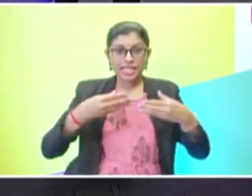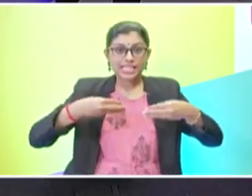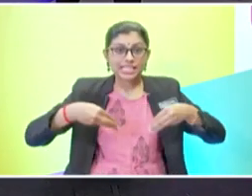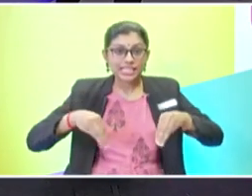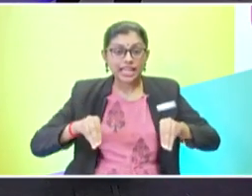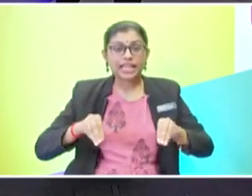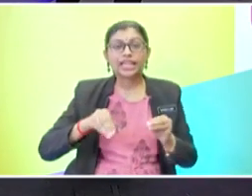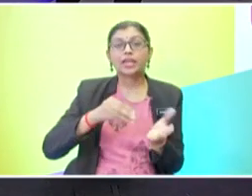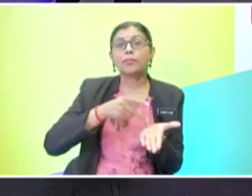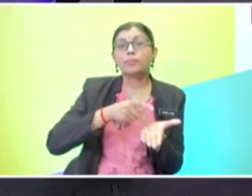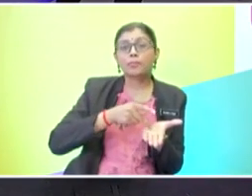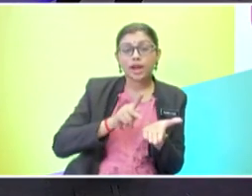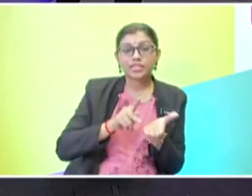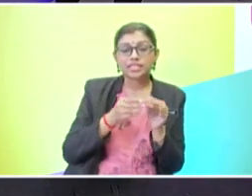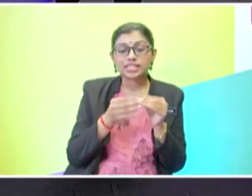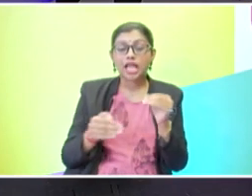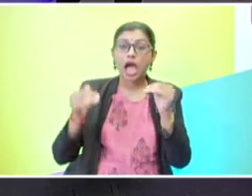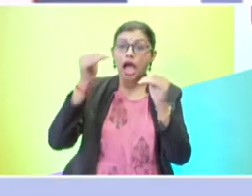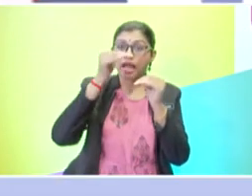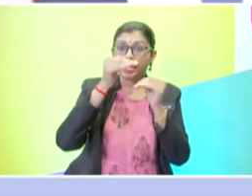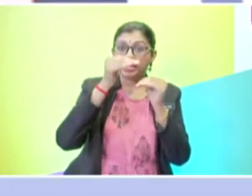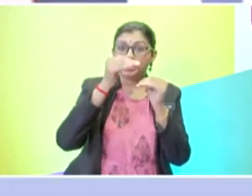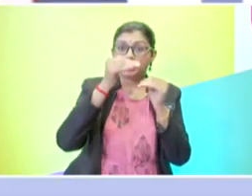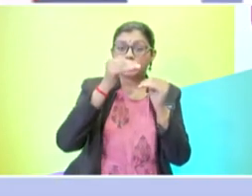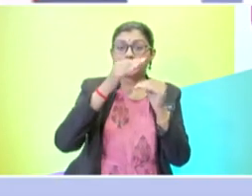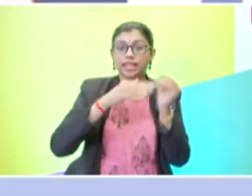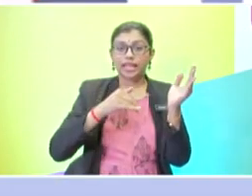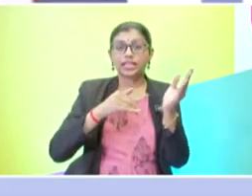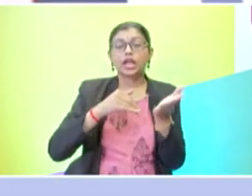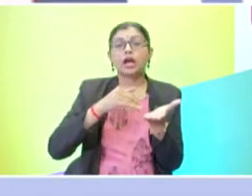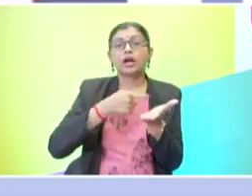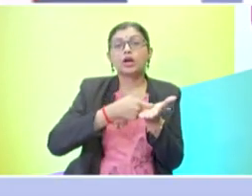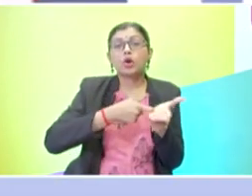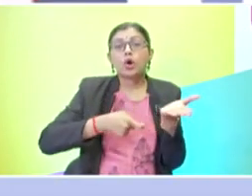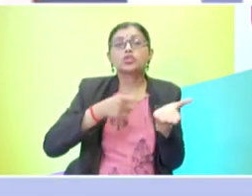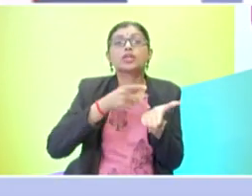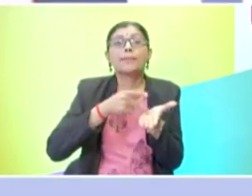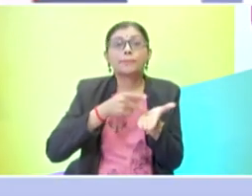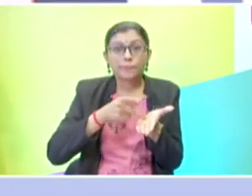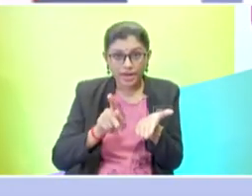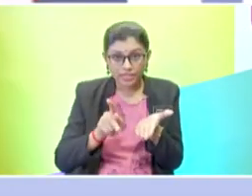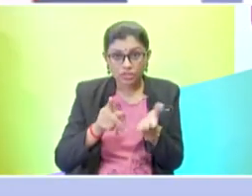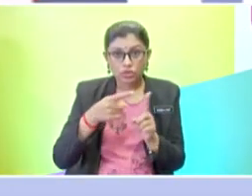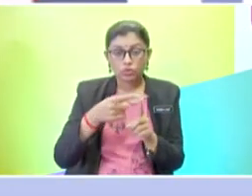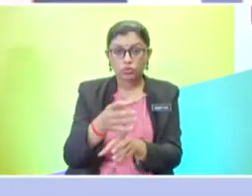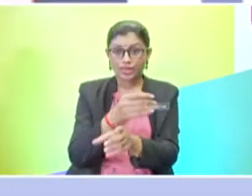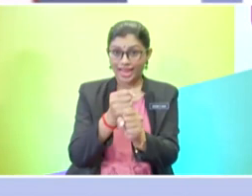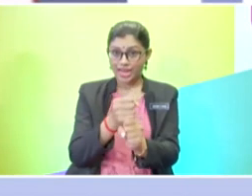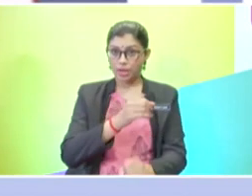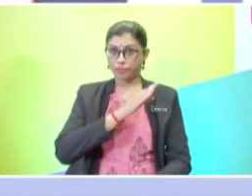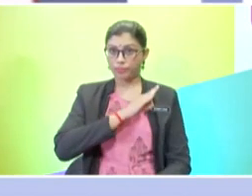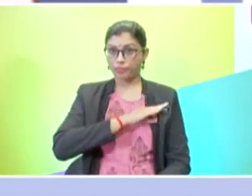when the selling price is higher than the cost price. Why you must selling it higher? Because you want to get the profit. Okay, just now you